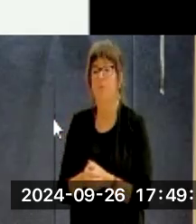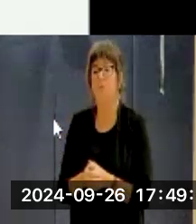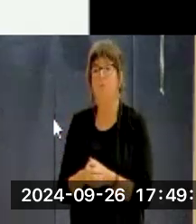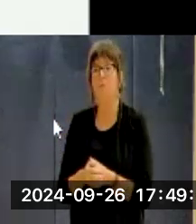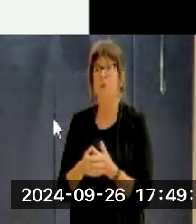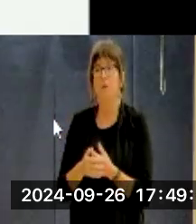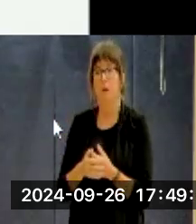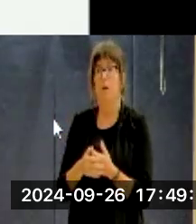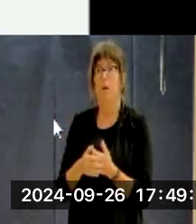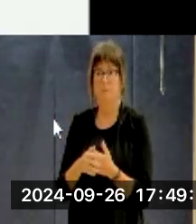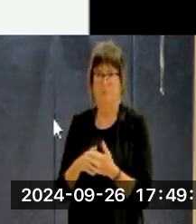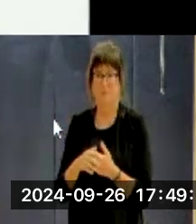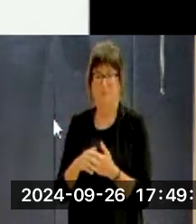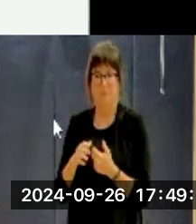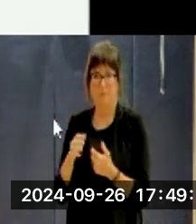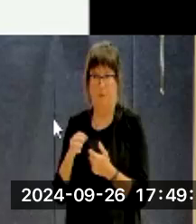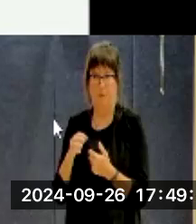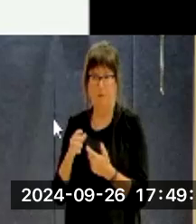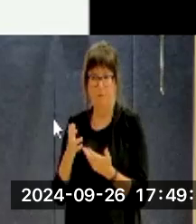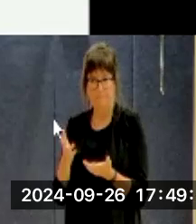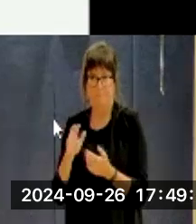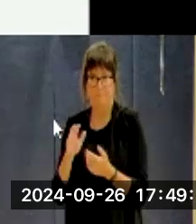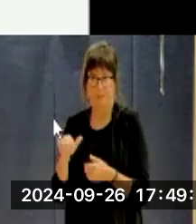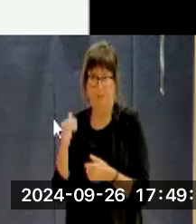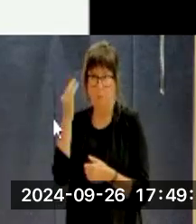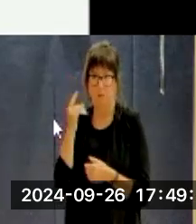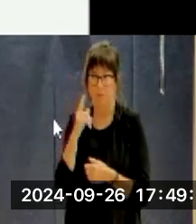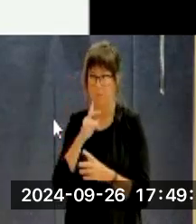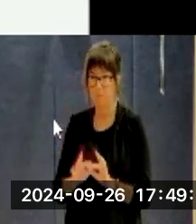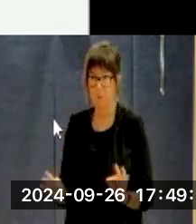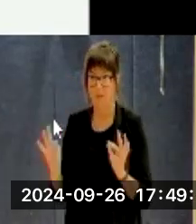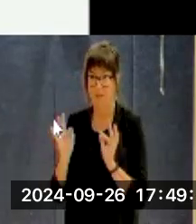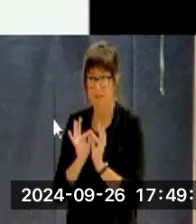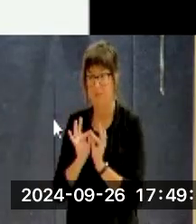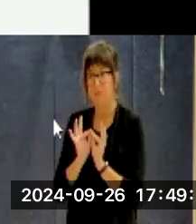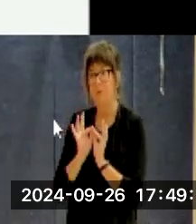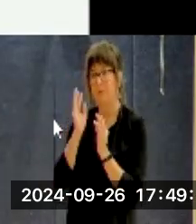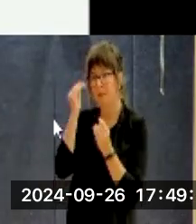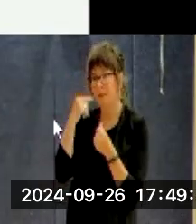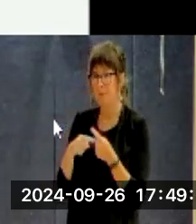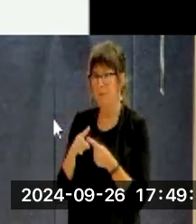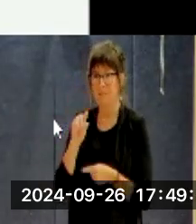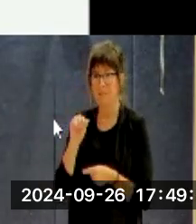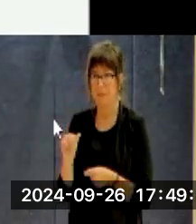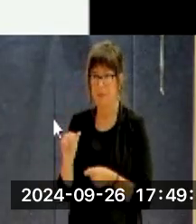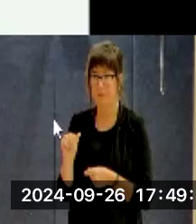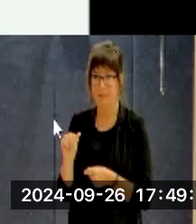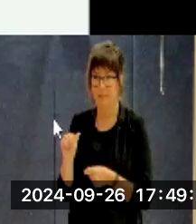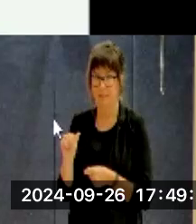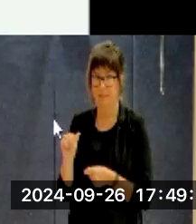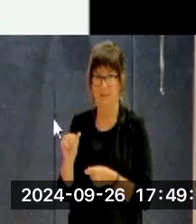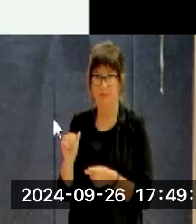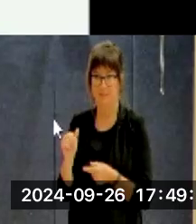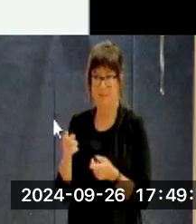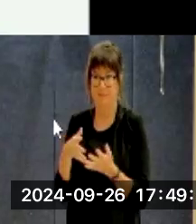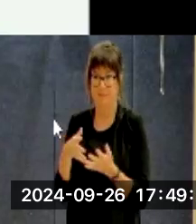I say all that to say, like, these are some of the reasons why it's super important to think about disability at every space that you're in and